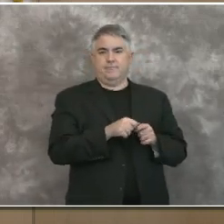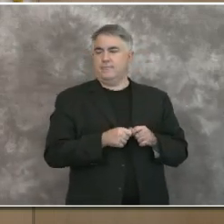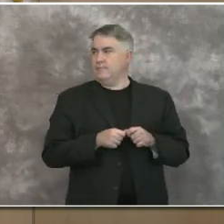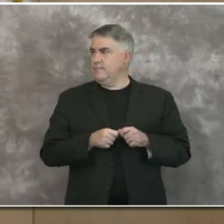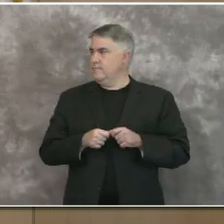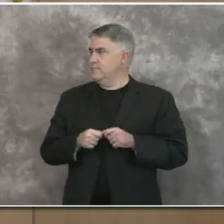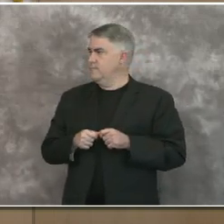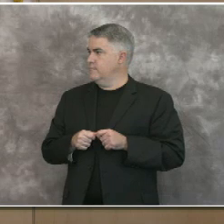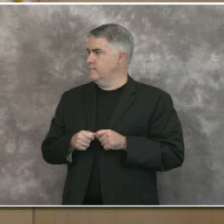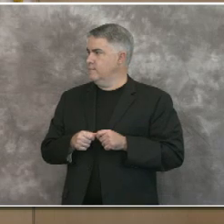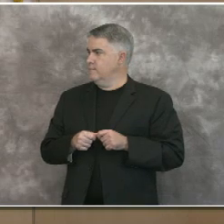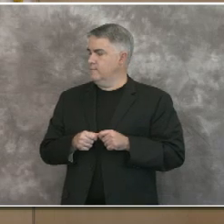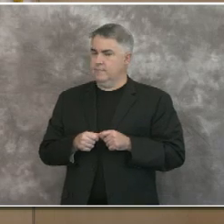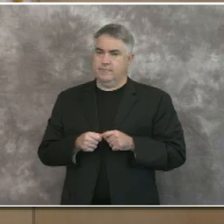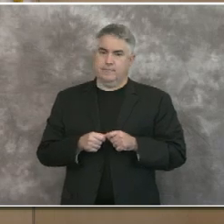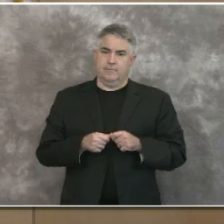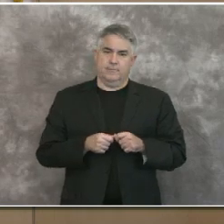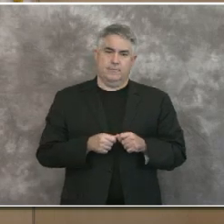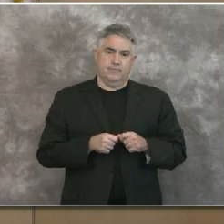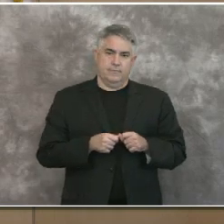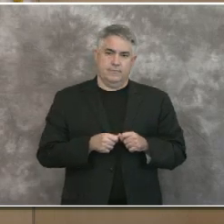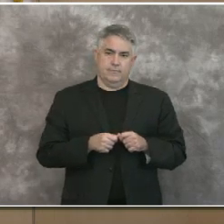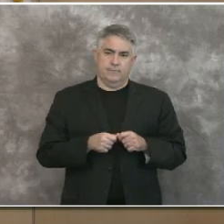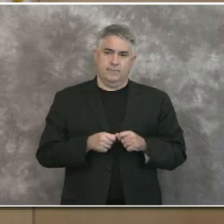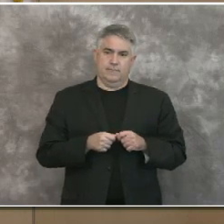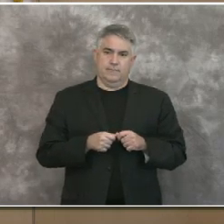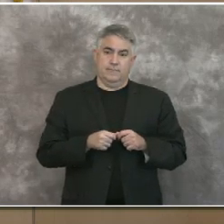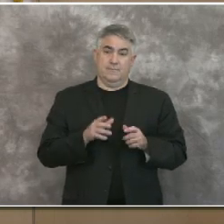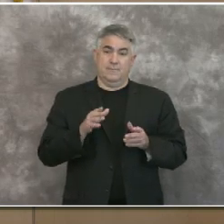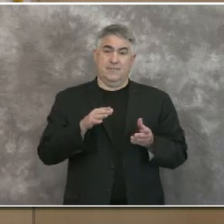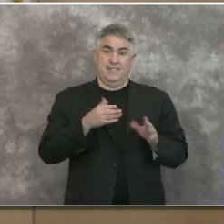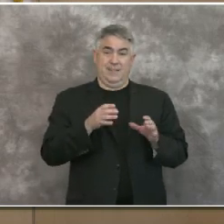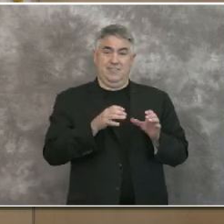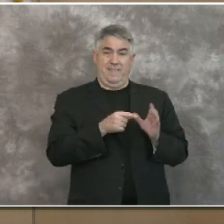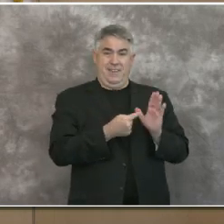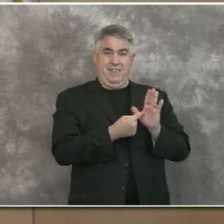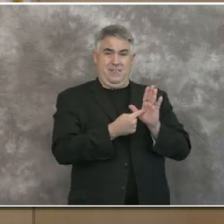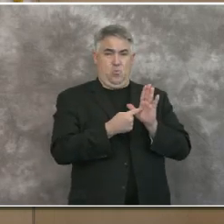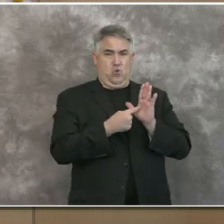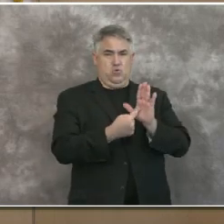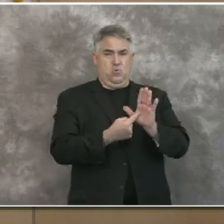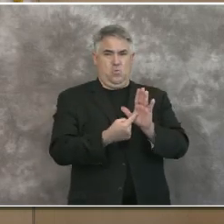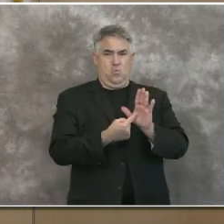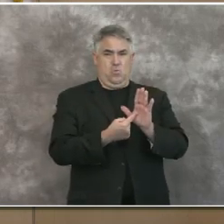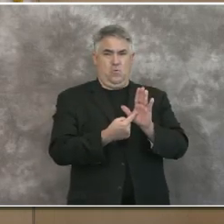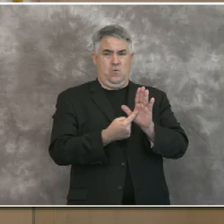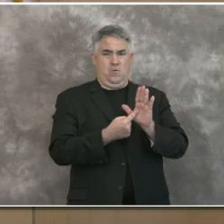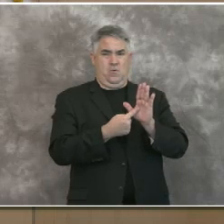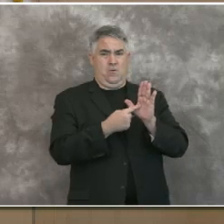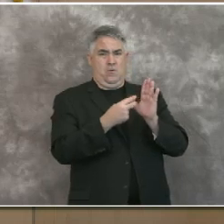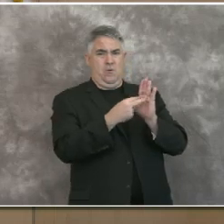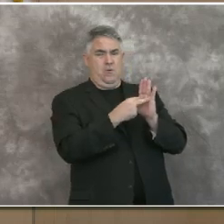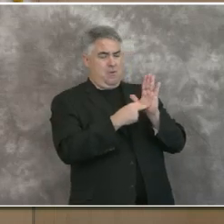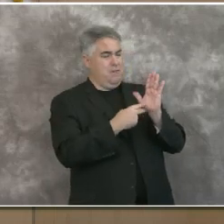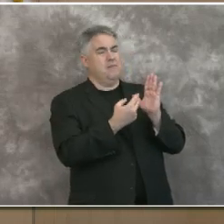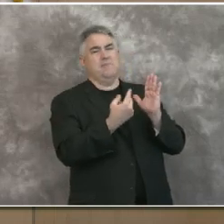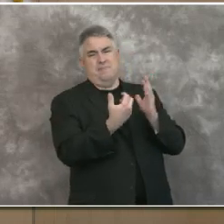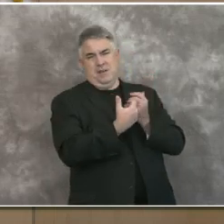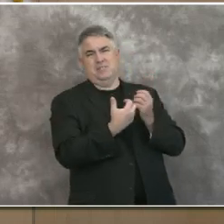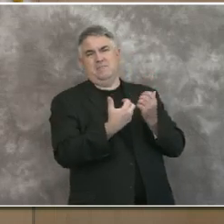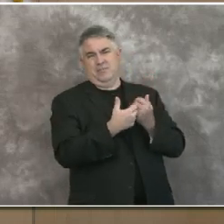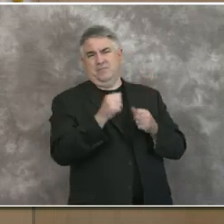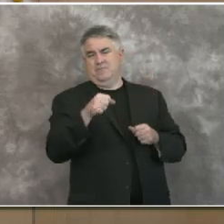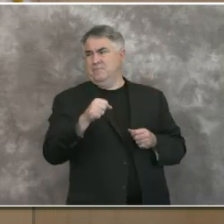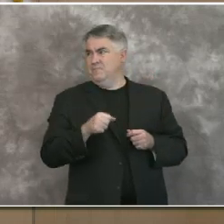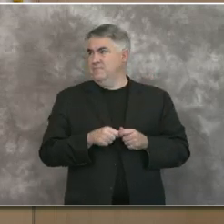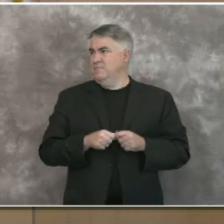whether or not it is on our death certificates, and we see a pretty good match with that. All right, thank you. I think